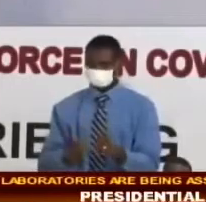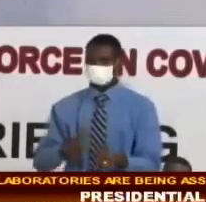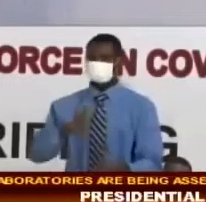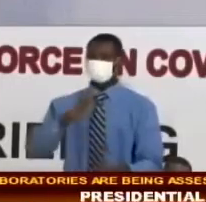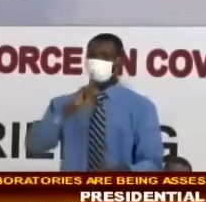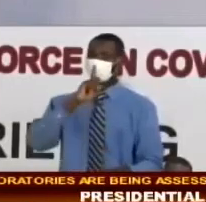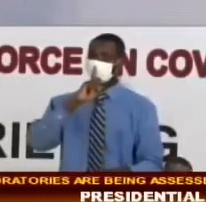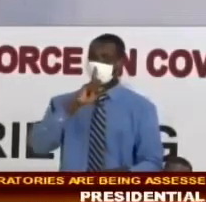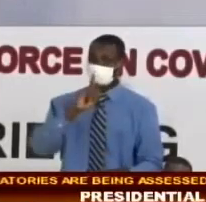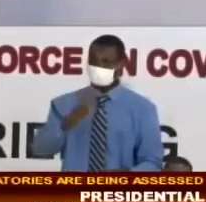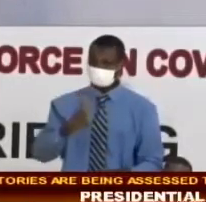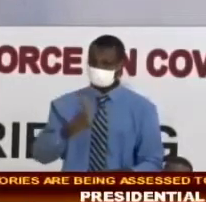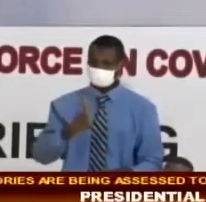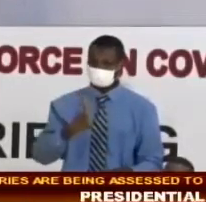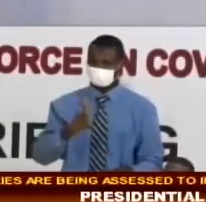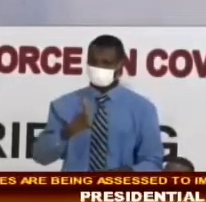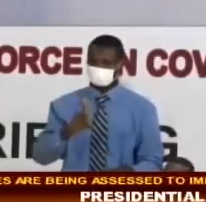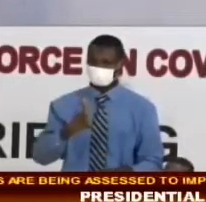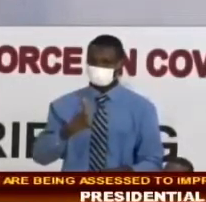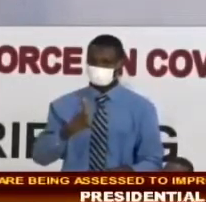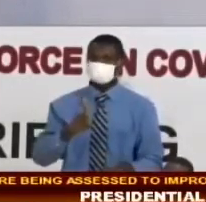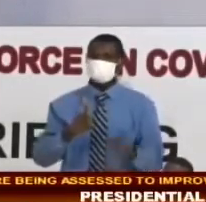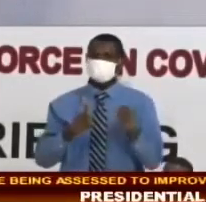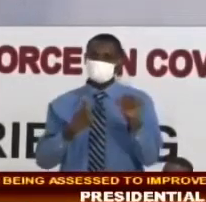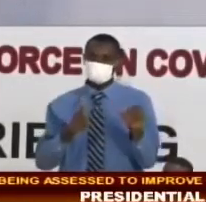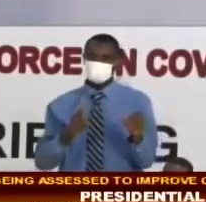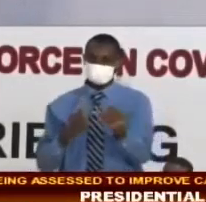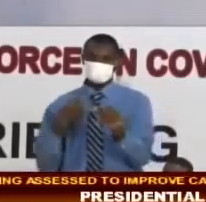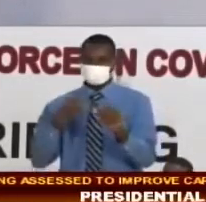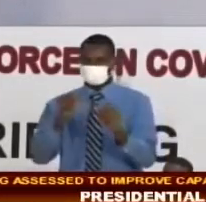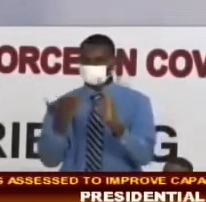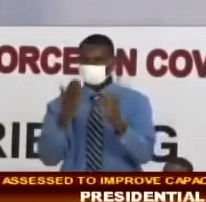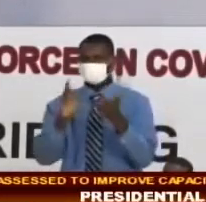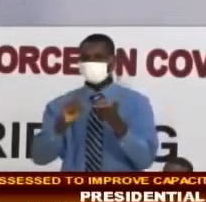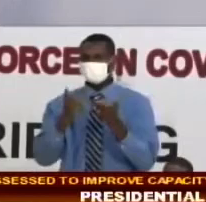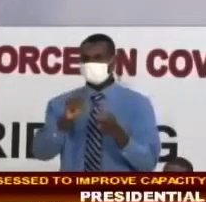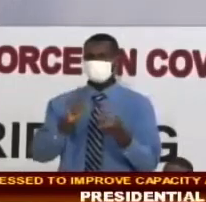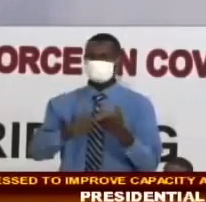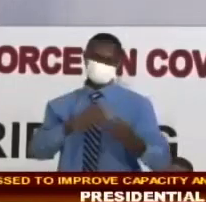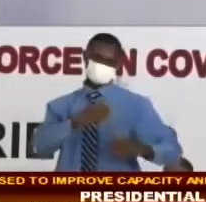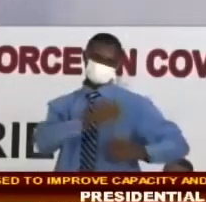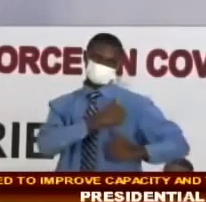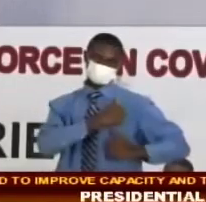soldiers in the fight against COVID-19.